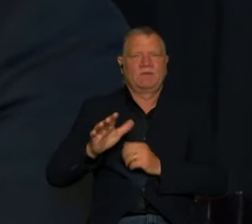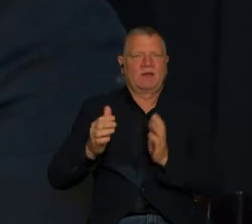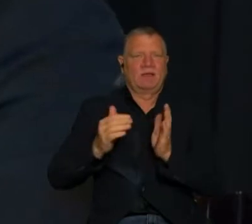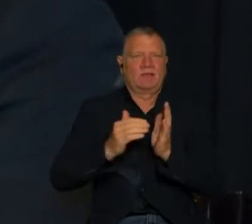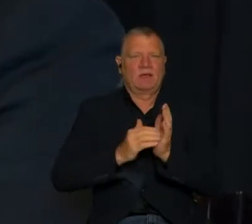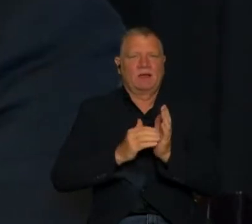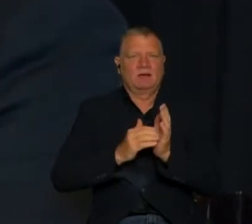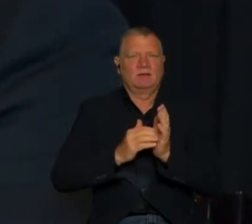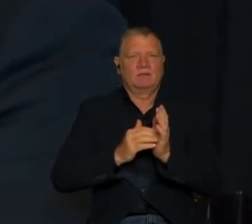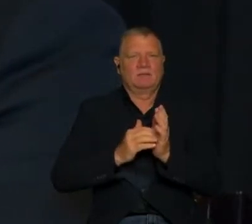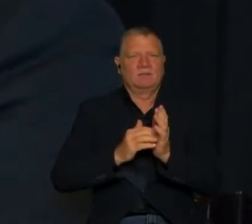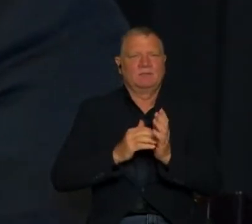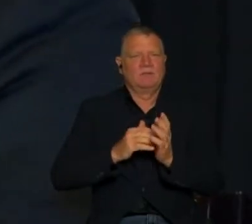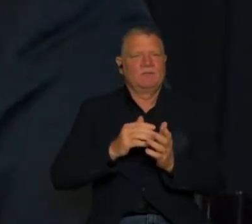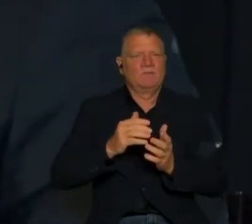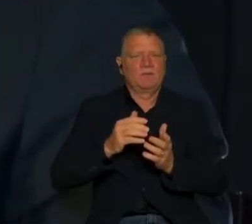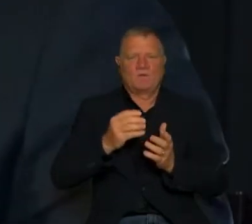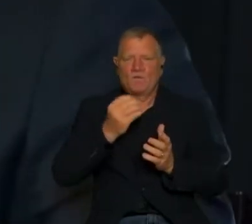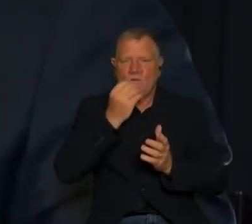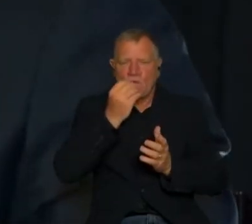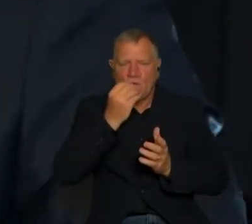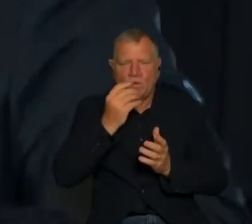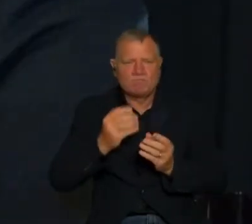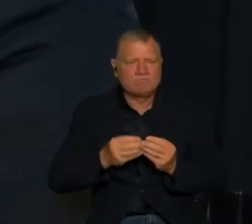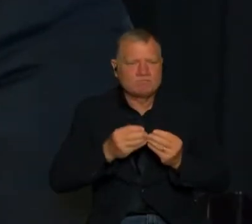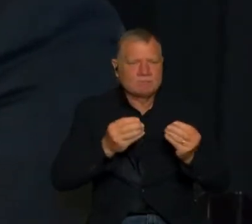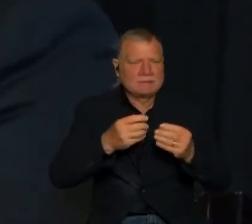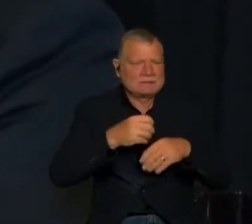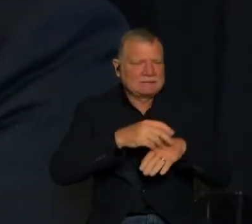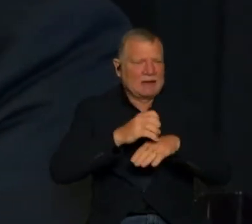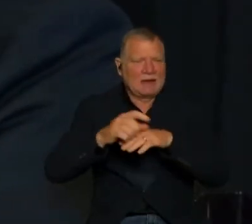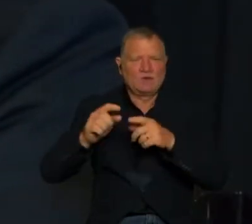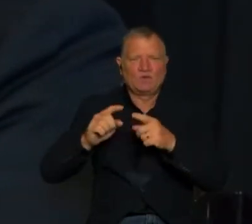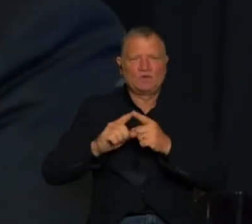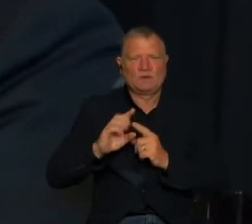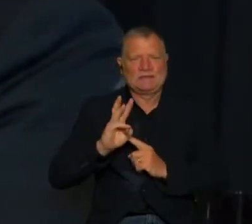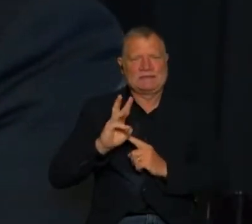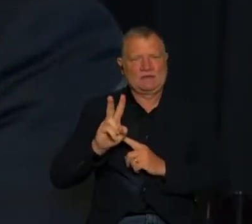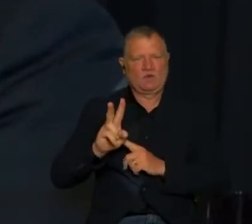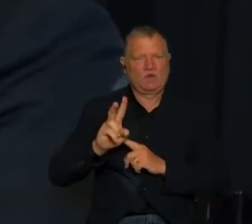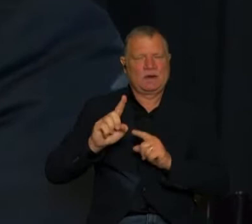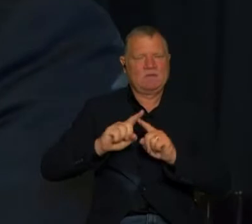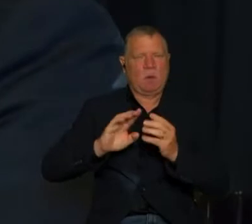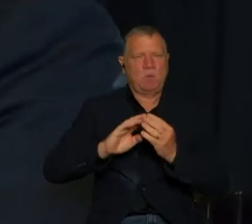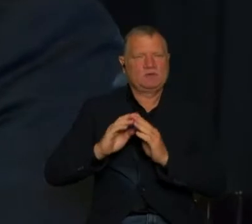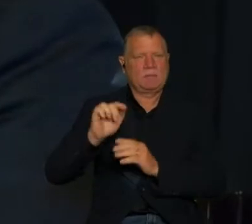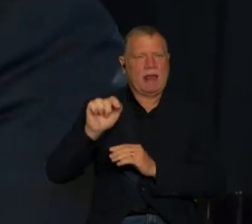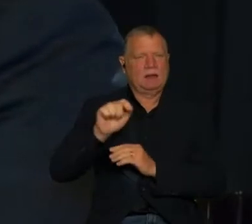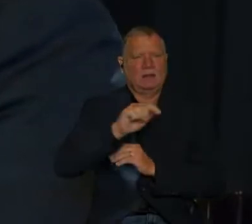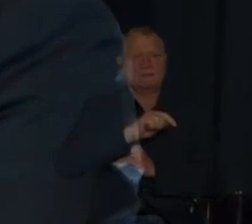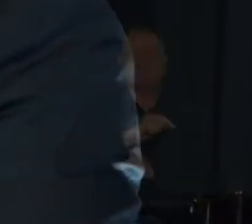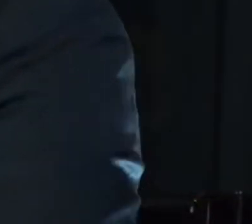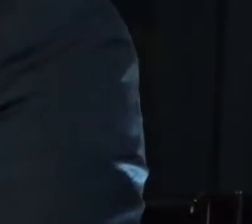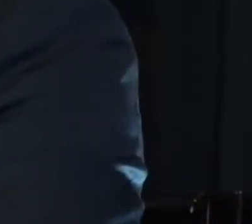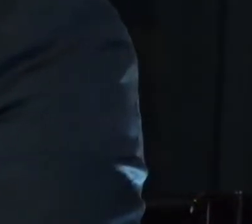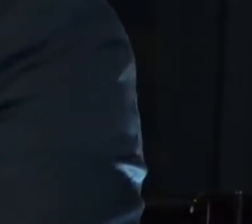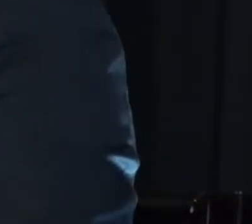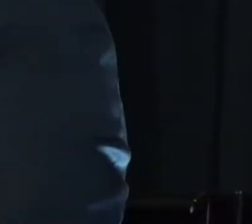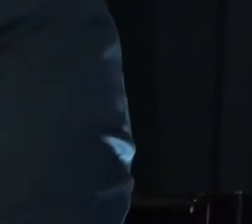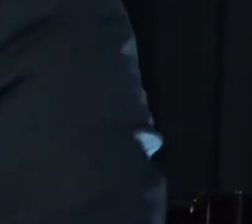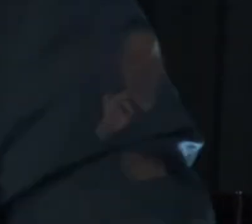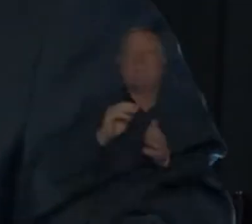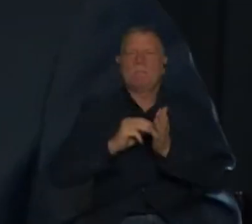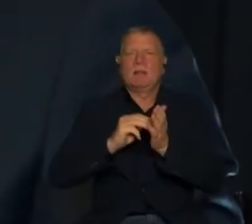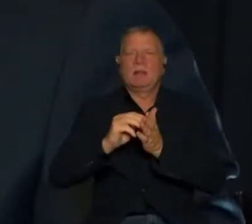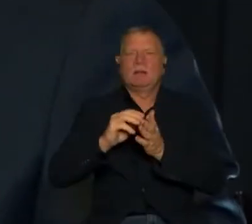55,000 bags of groceries and supplies were sent to 62 municipalities. Over 8 million gallons